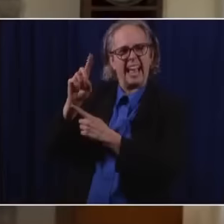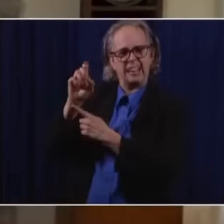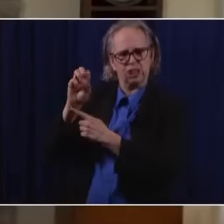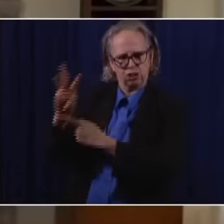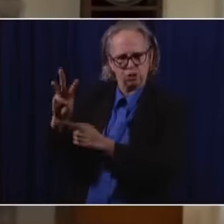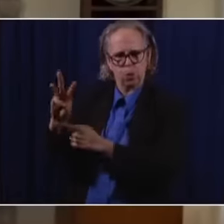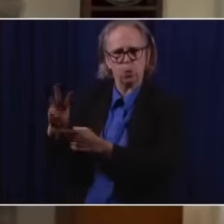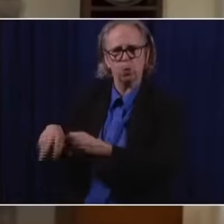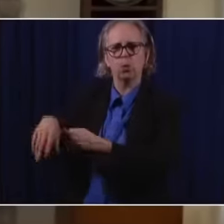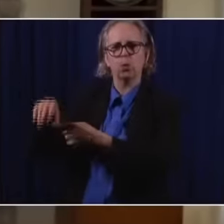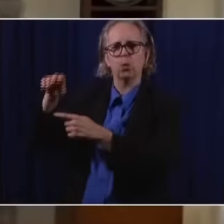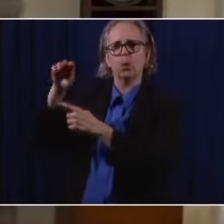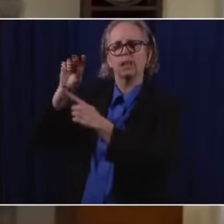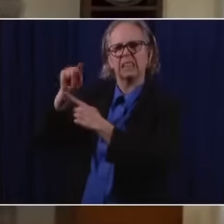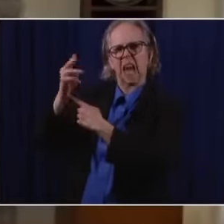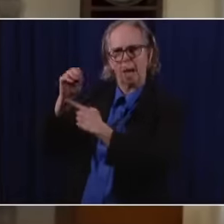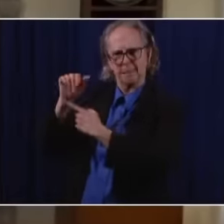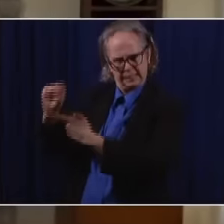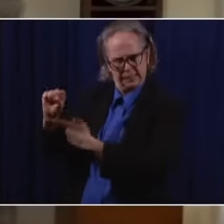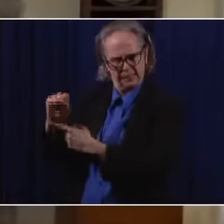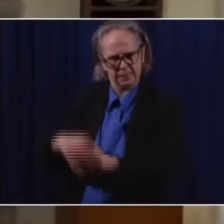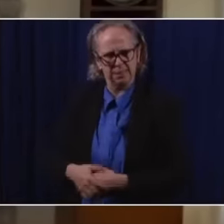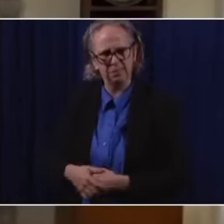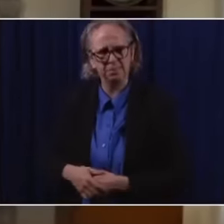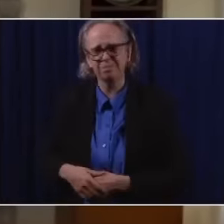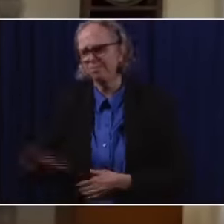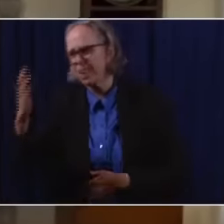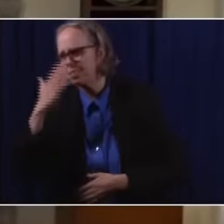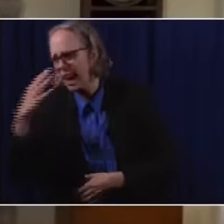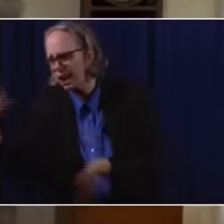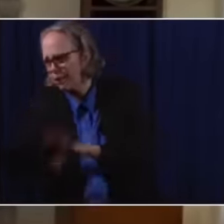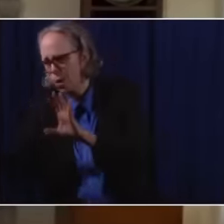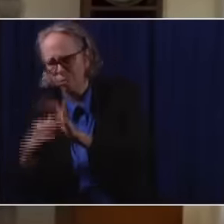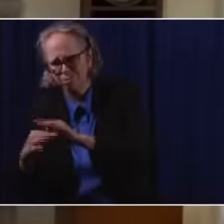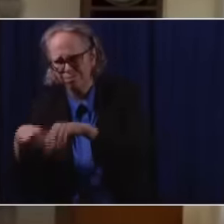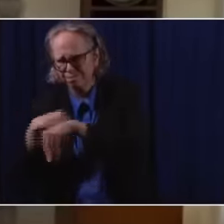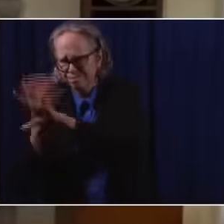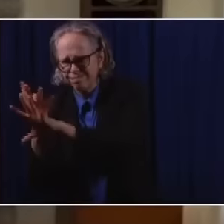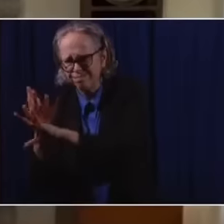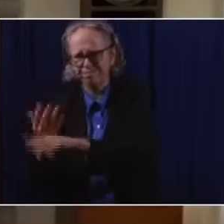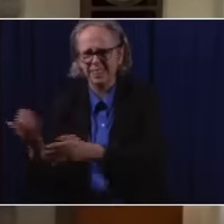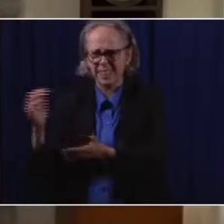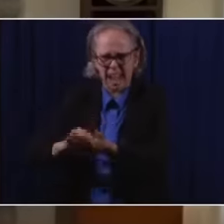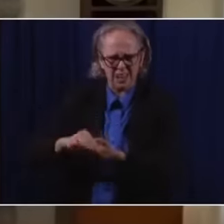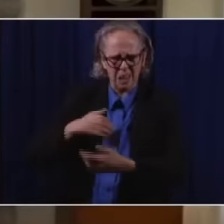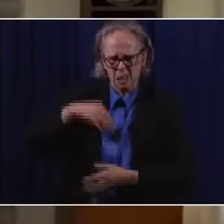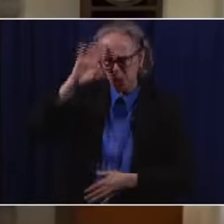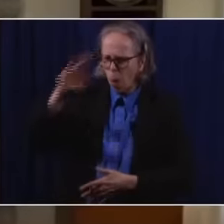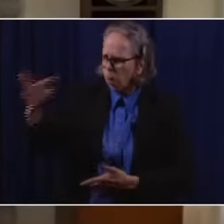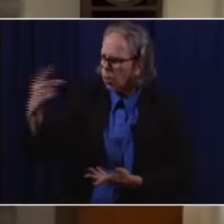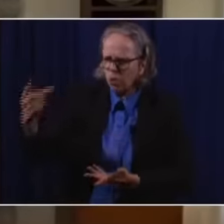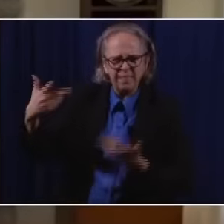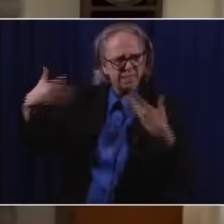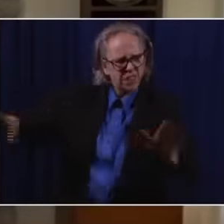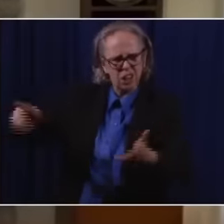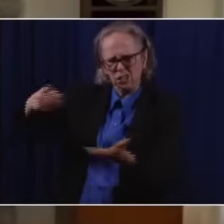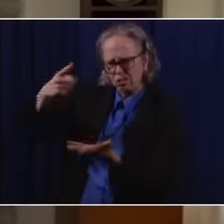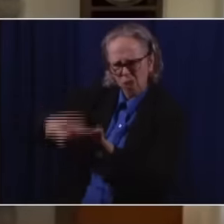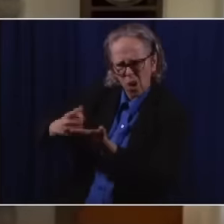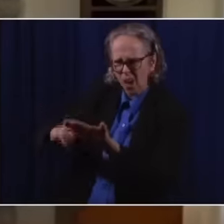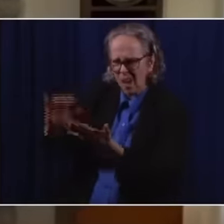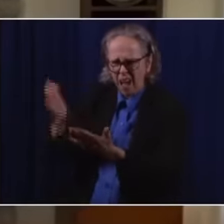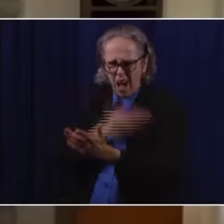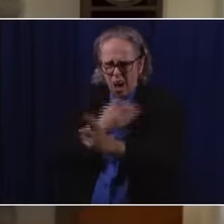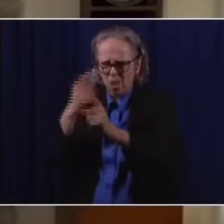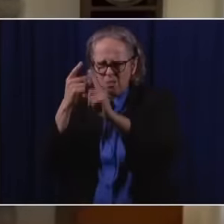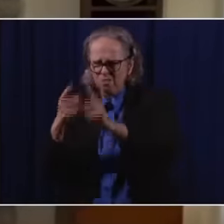We appreciate it very, very much. And I know you and I were talking before we went on the air. You're on the phone with these